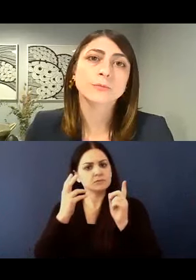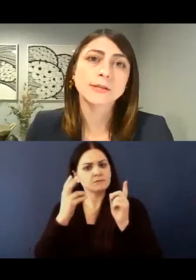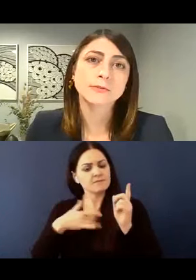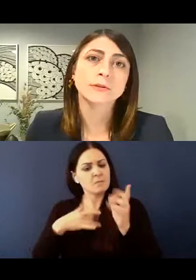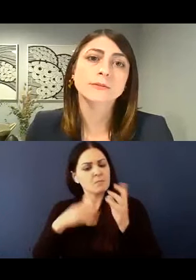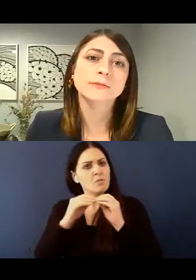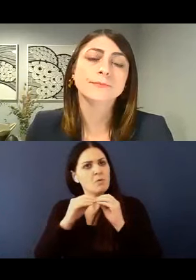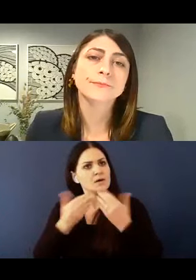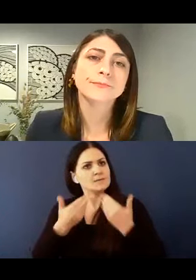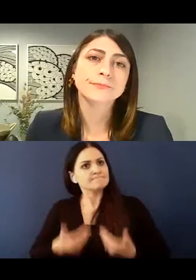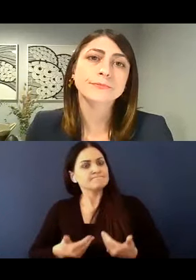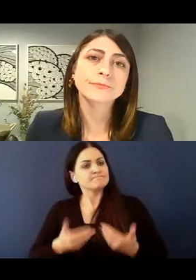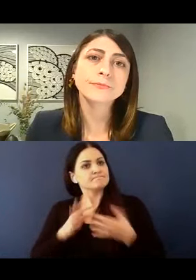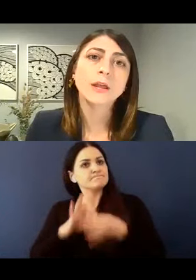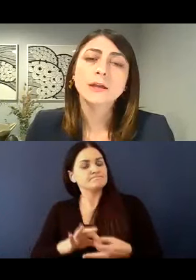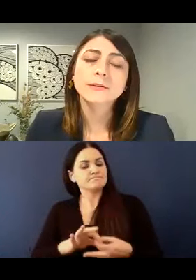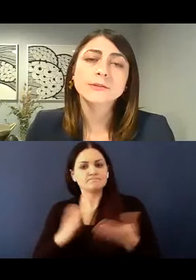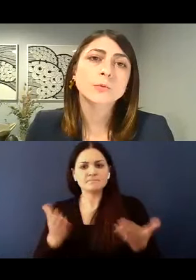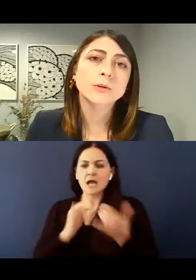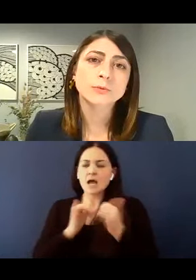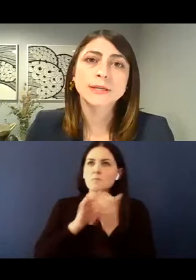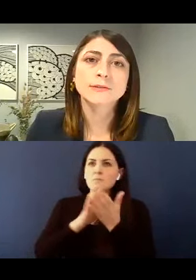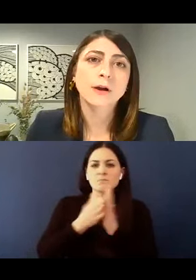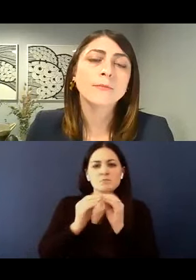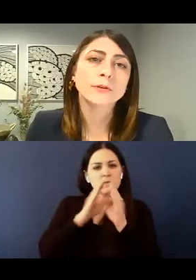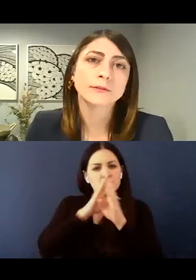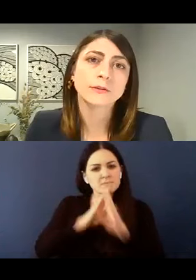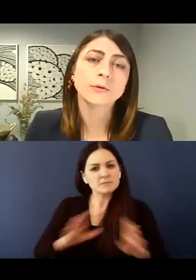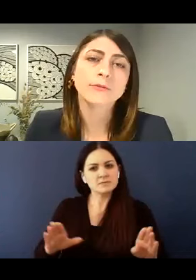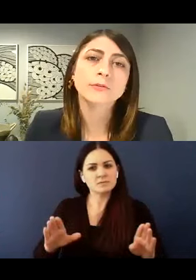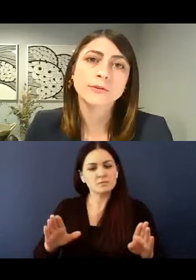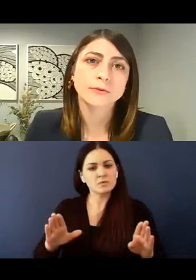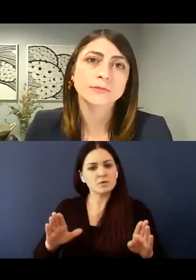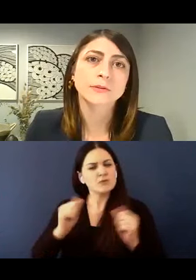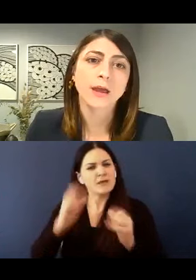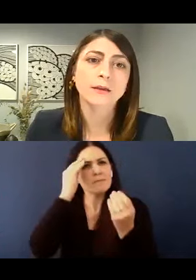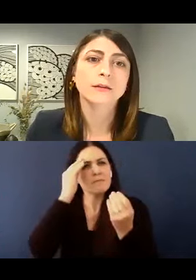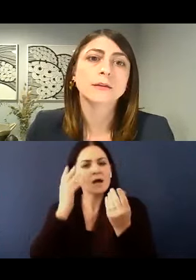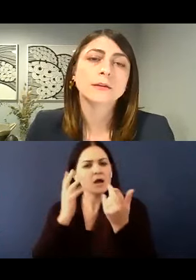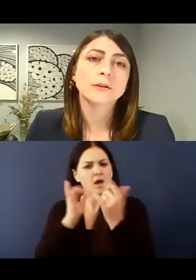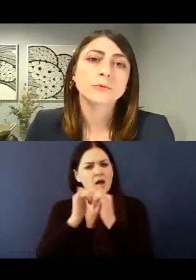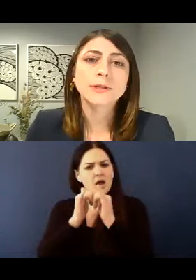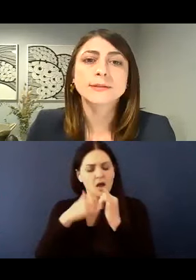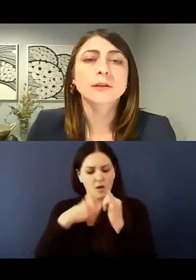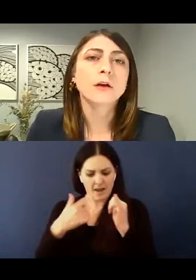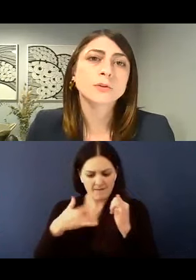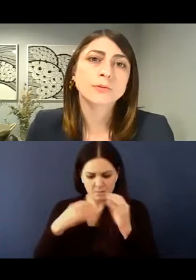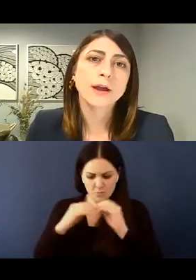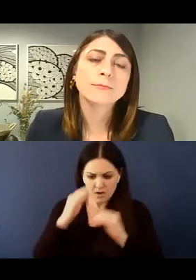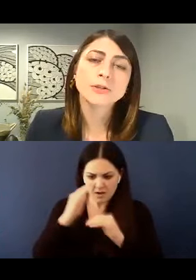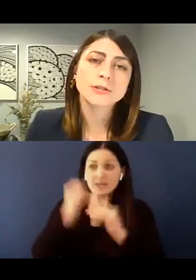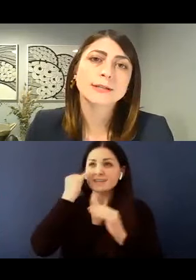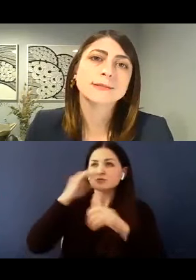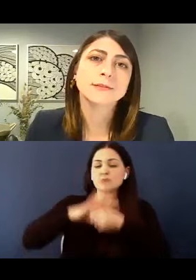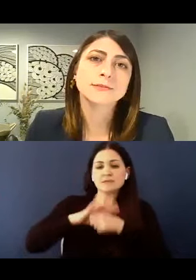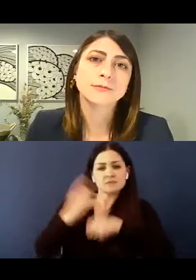sense of peacefulness. Consider which routines are comforting to you after a stressful day. Routines can also provide